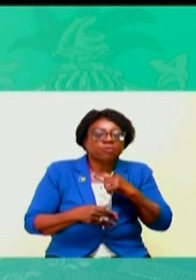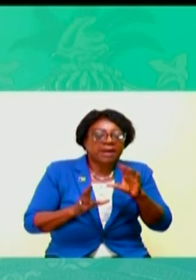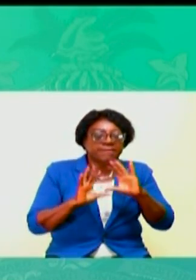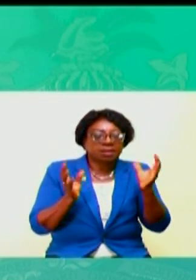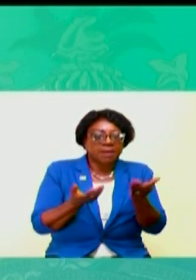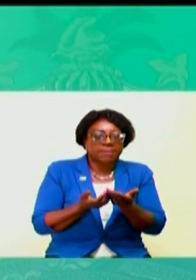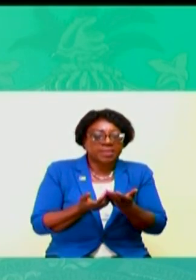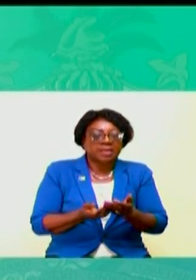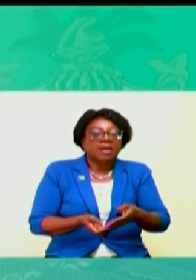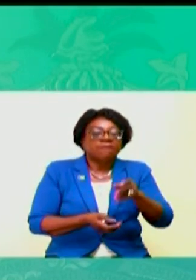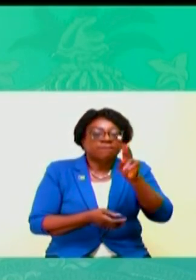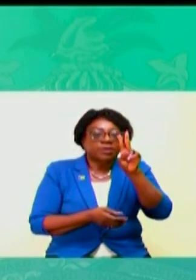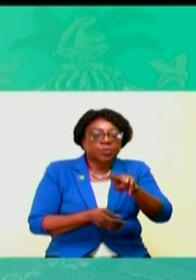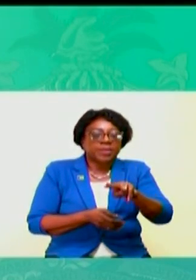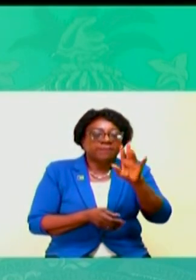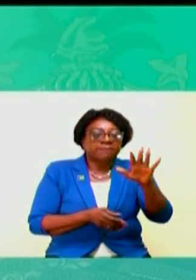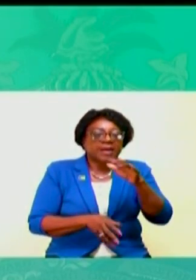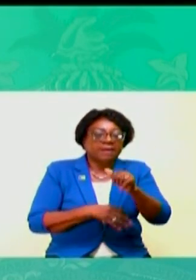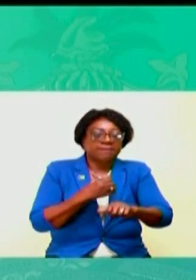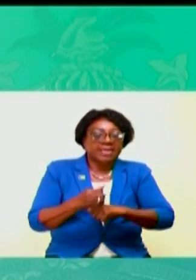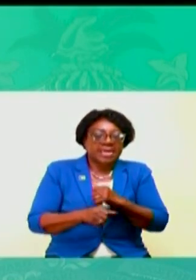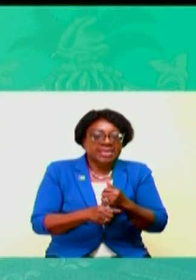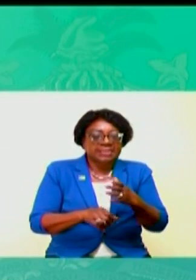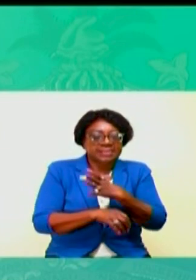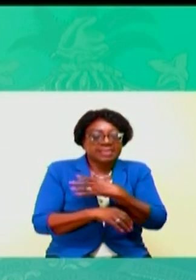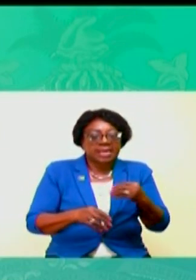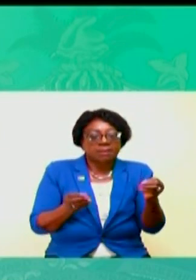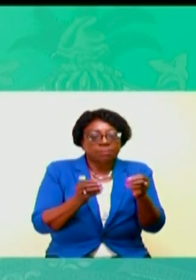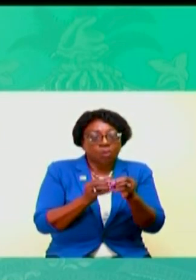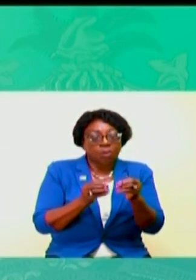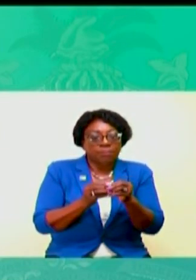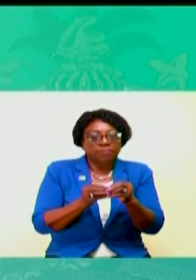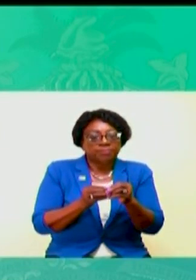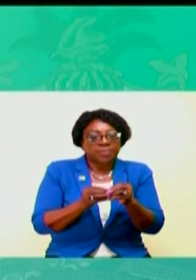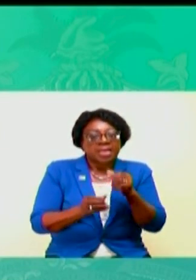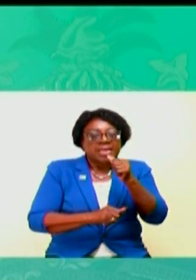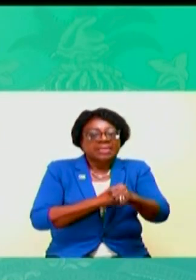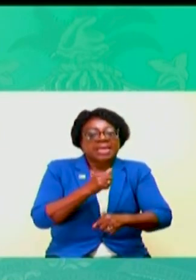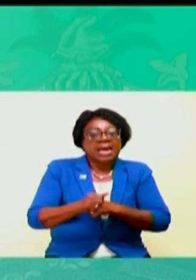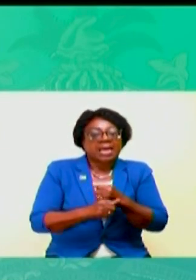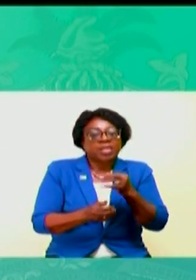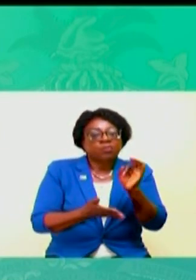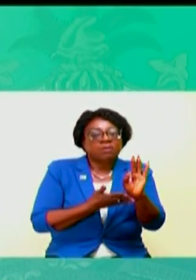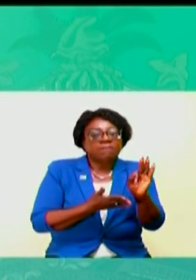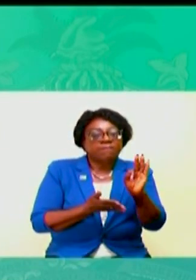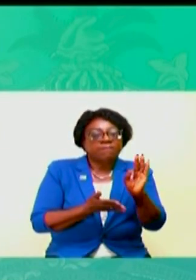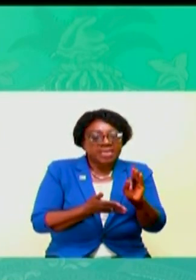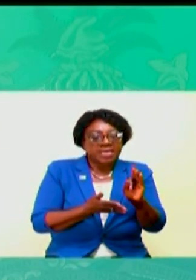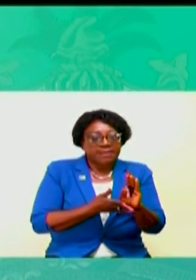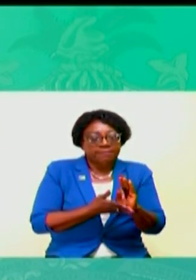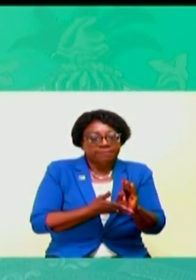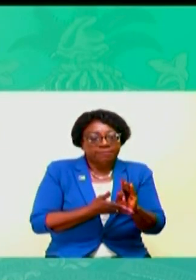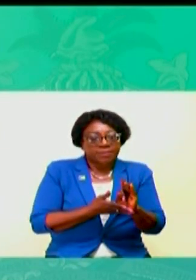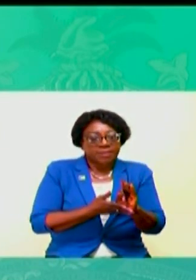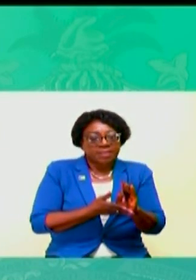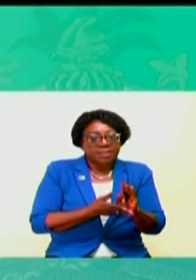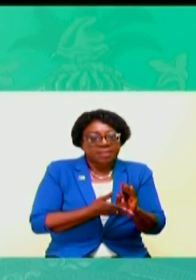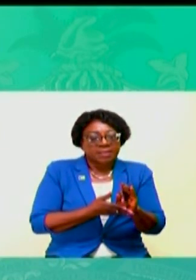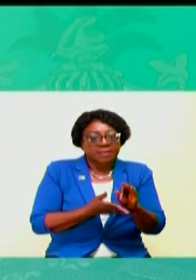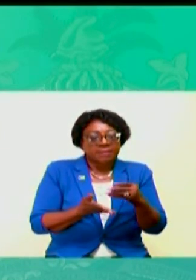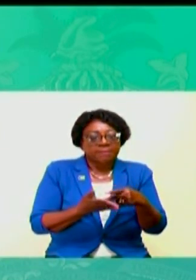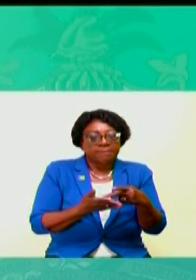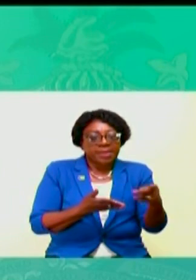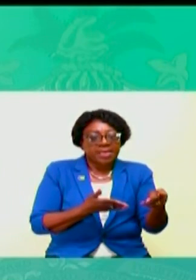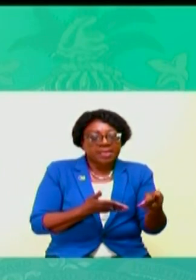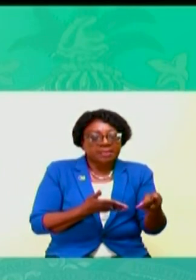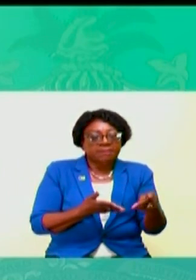25 years and more. Wow. More. The annual fee, listen to this, it gets worse. The annual fee